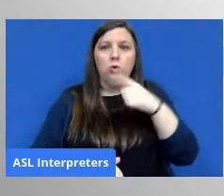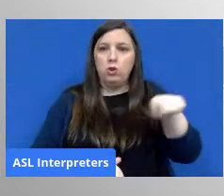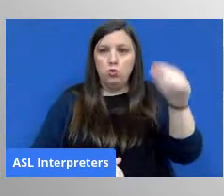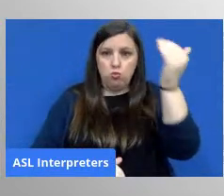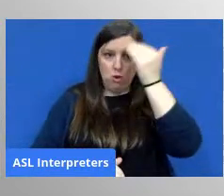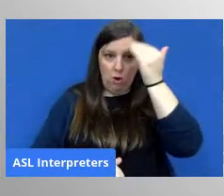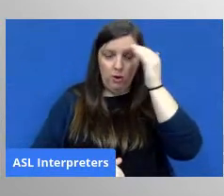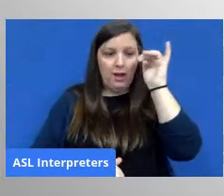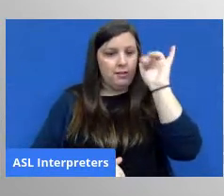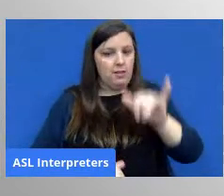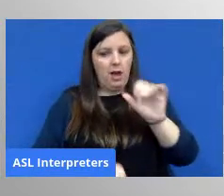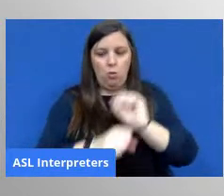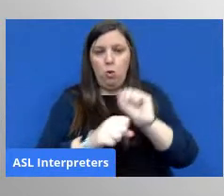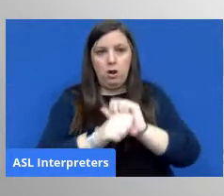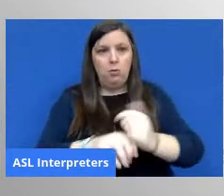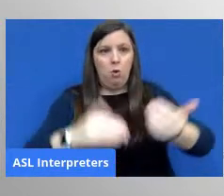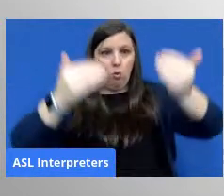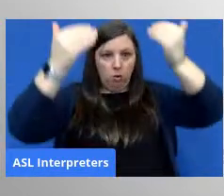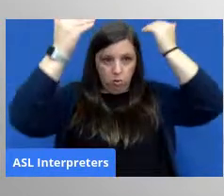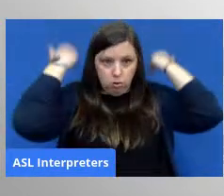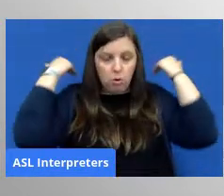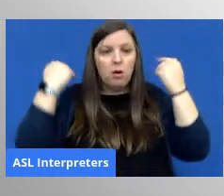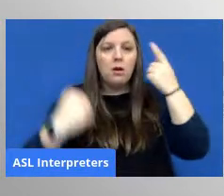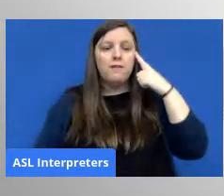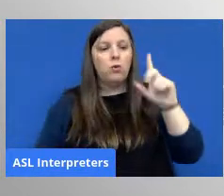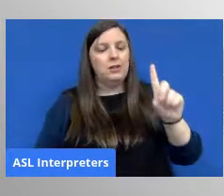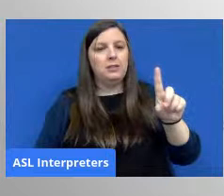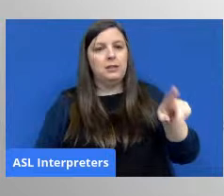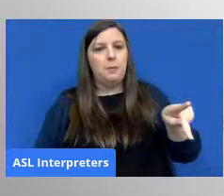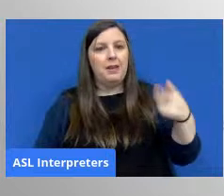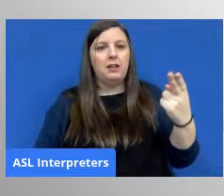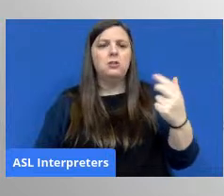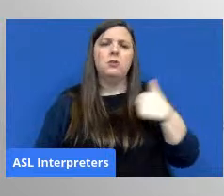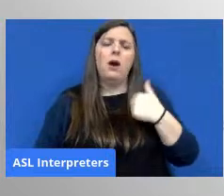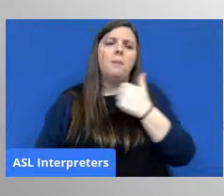I'm very appreciative of our nurses for joining in on that effort.